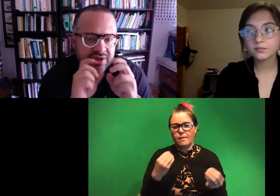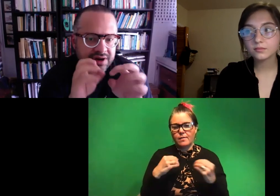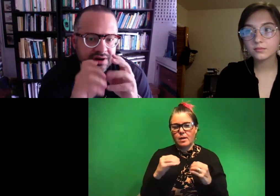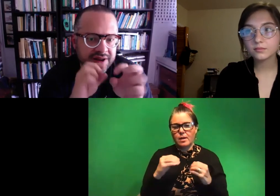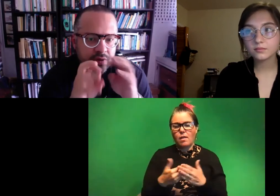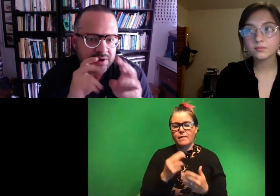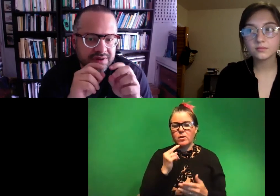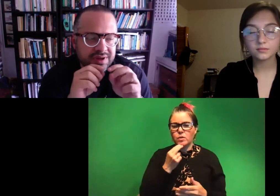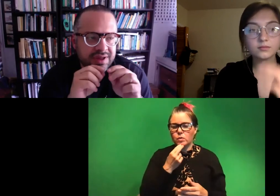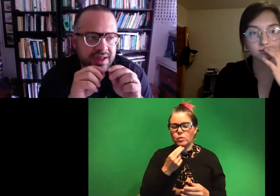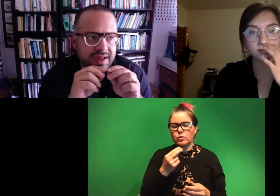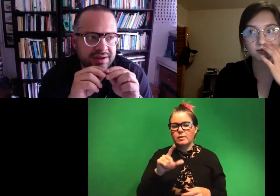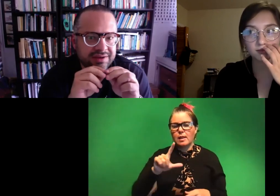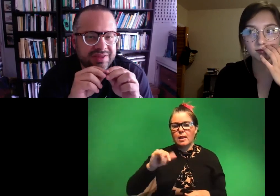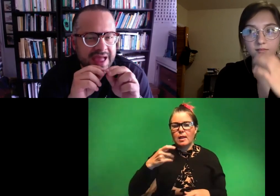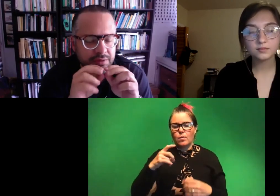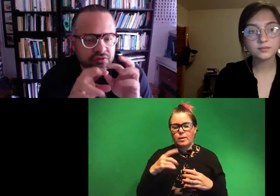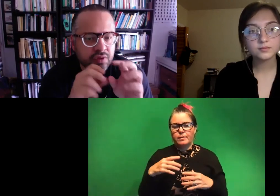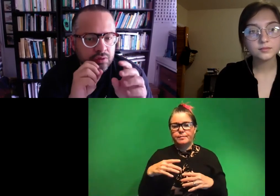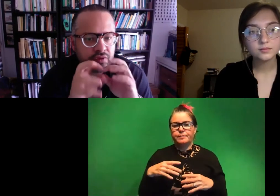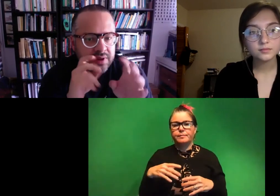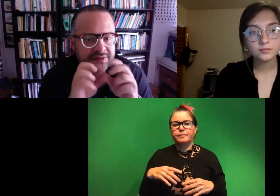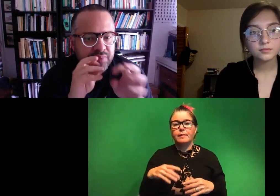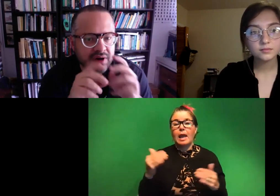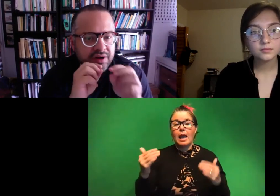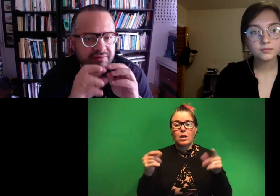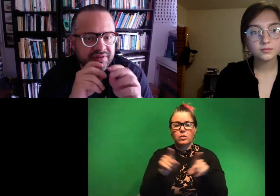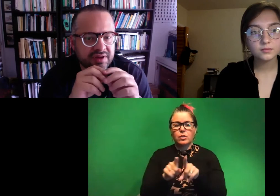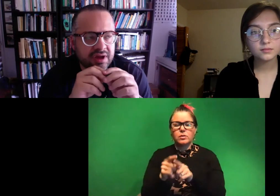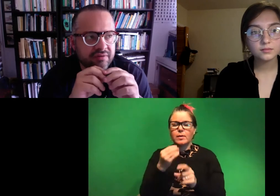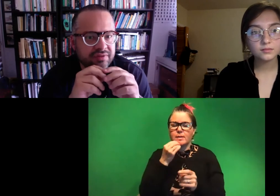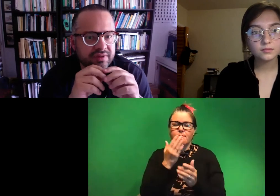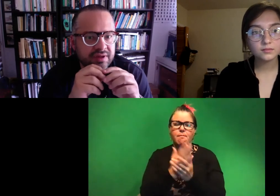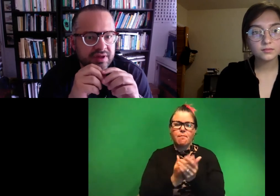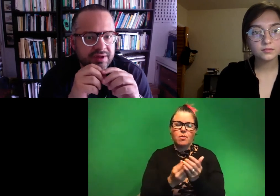nutrients that are liquid, and the adults also eat part